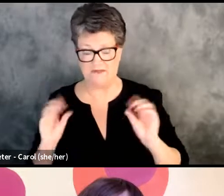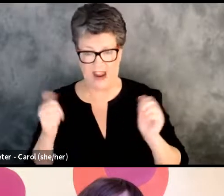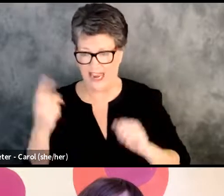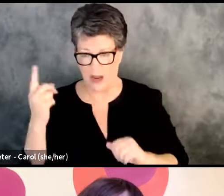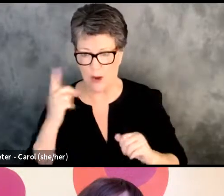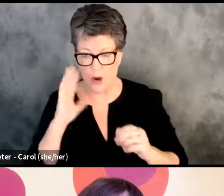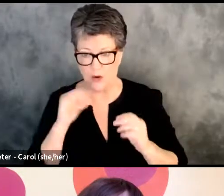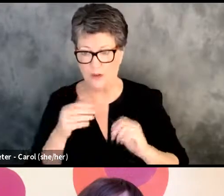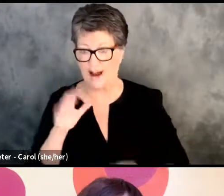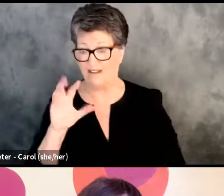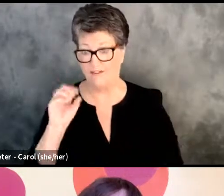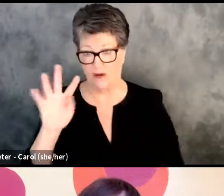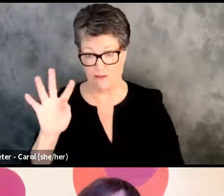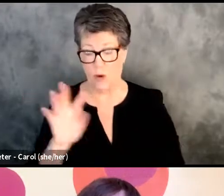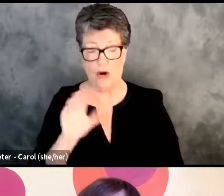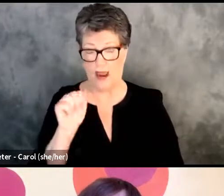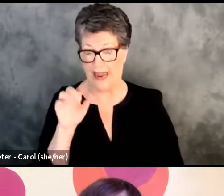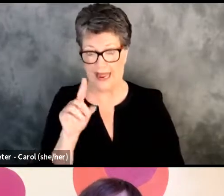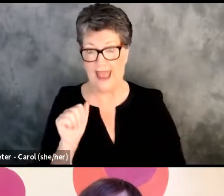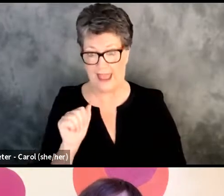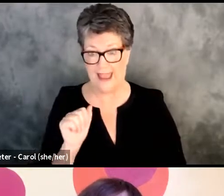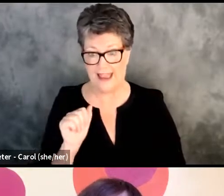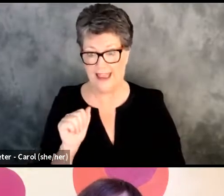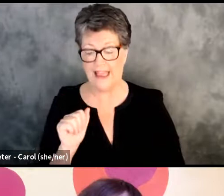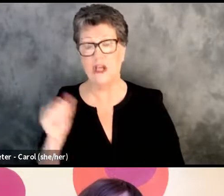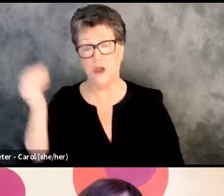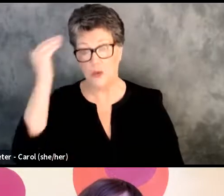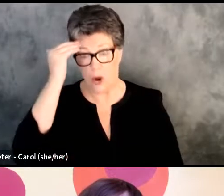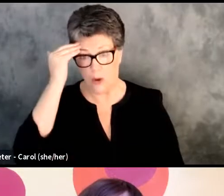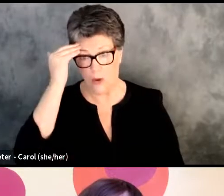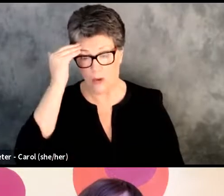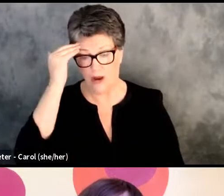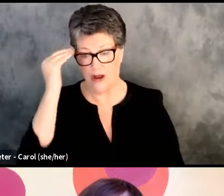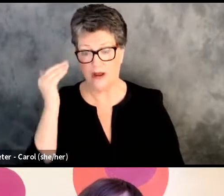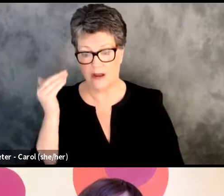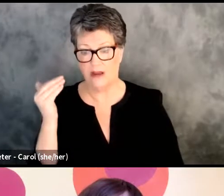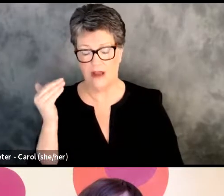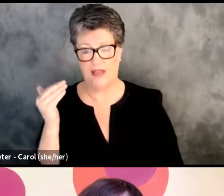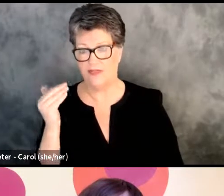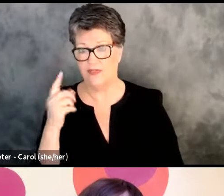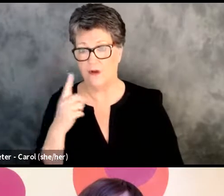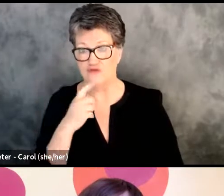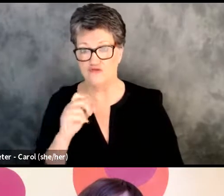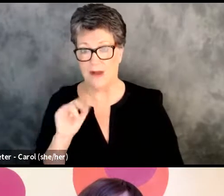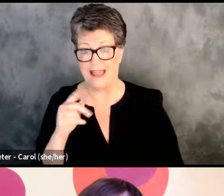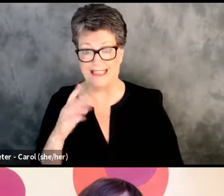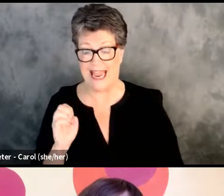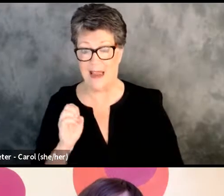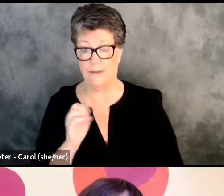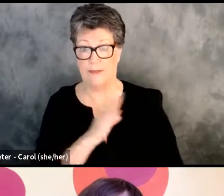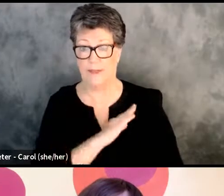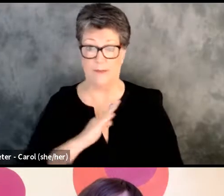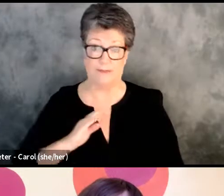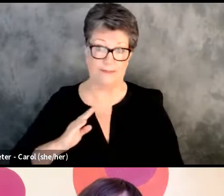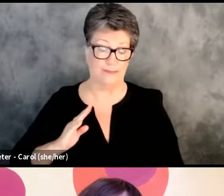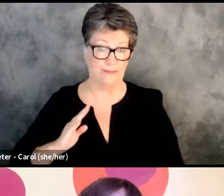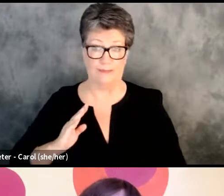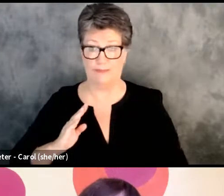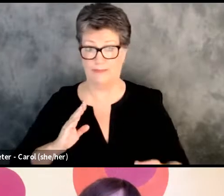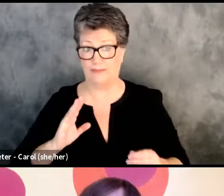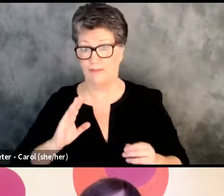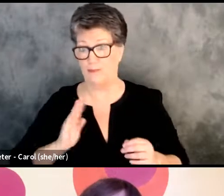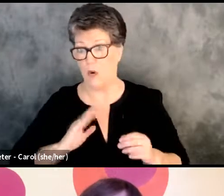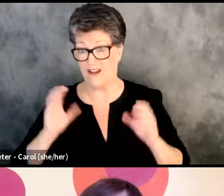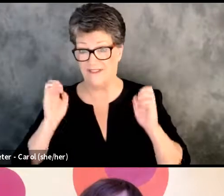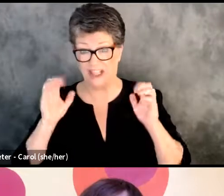about 504 or ADA, no bureaucracy like the Board of Education in New York City would